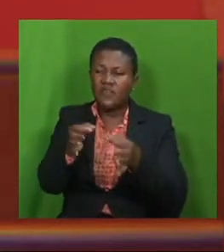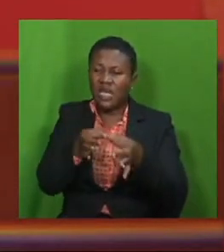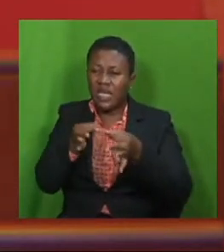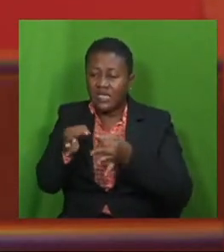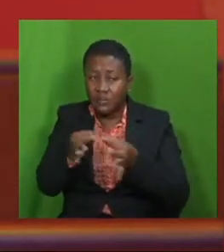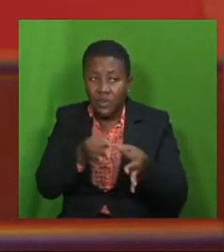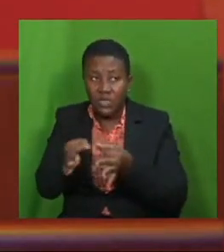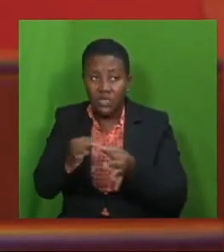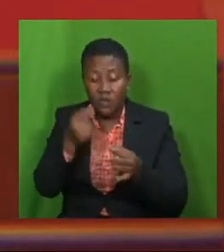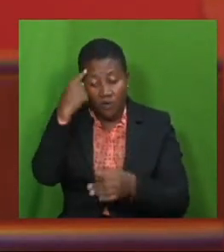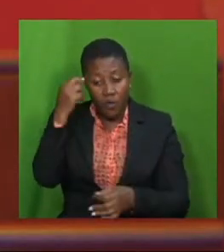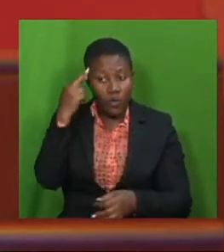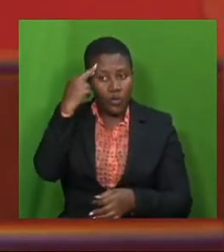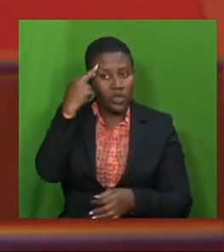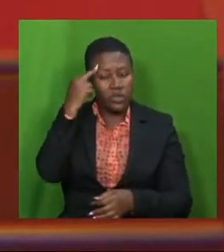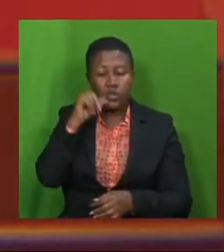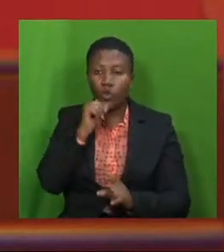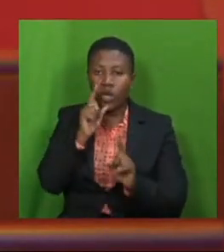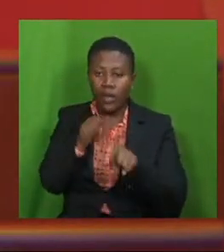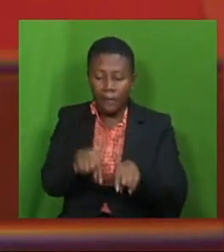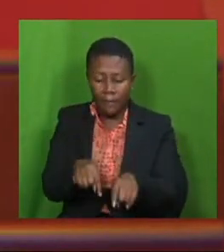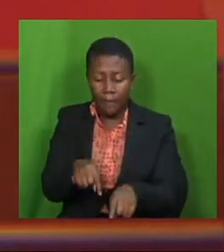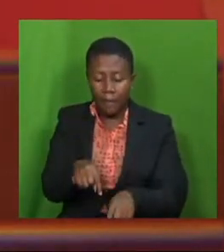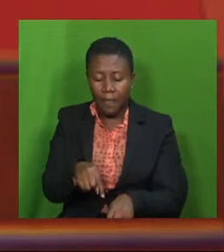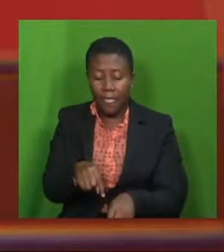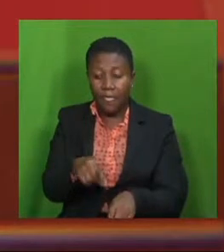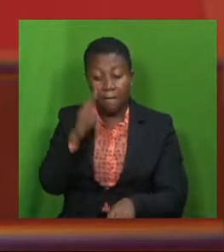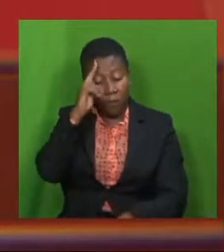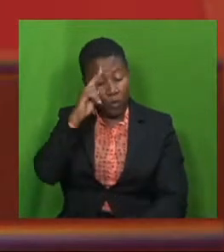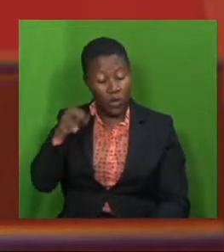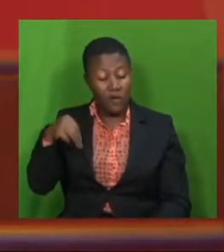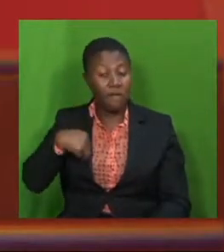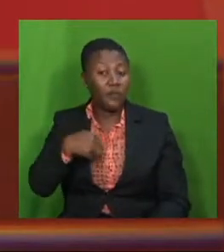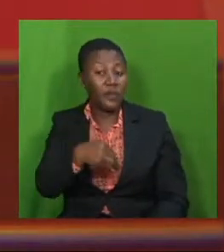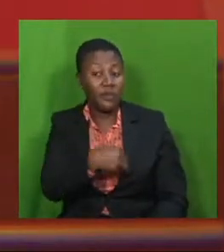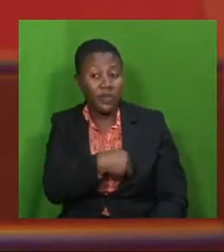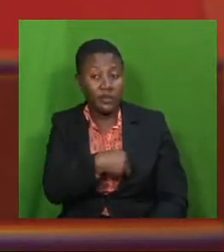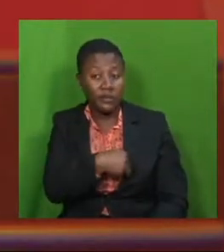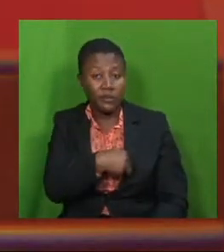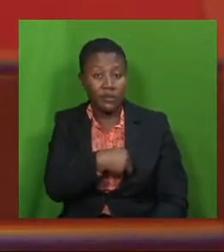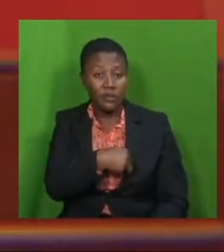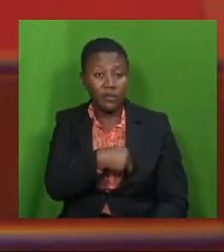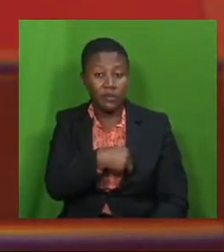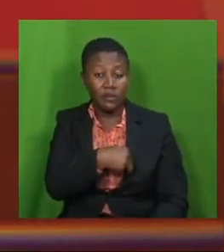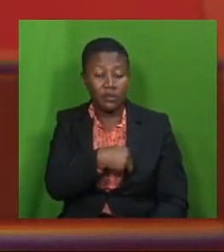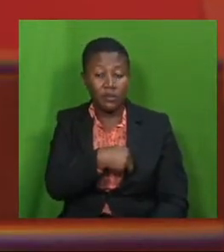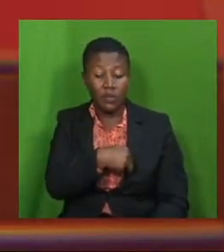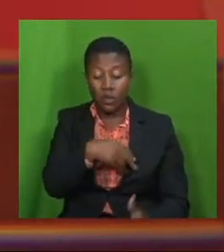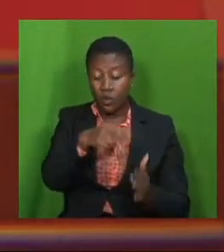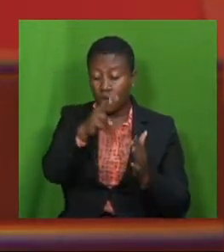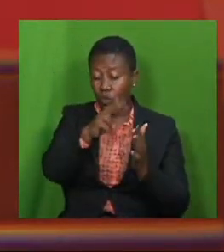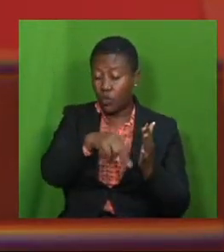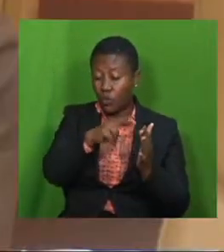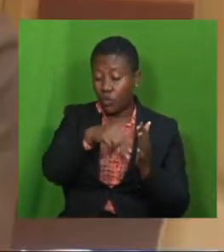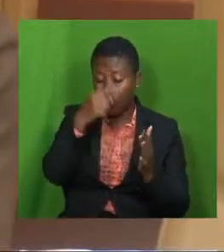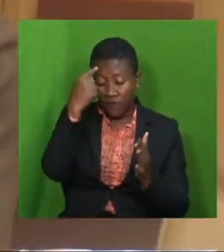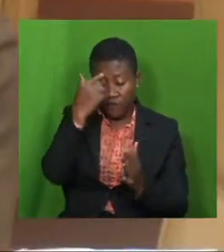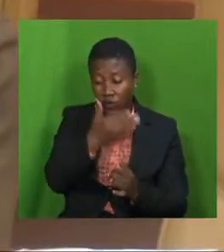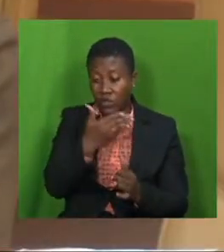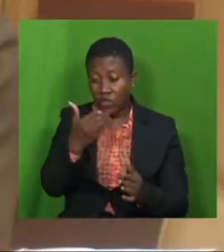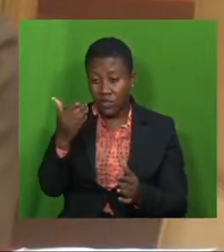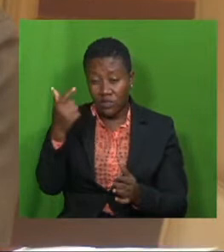the absence. Honourable members, in the light of the combined reading of the provisions of the Standing Orders and the